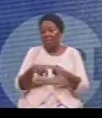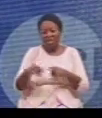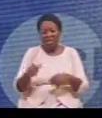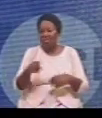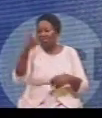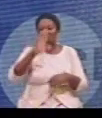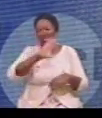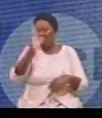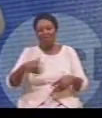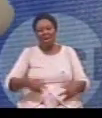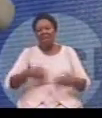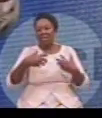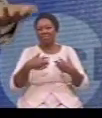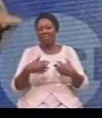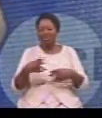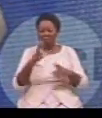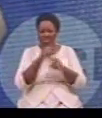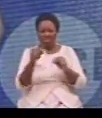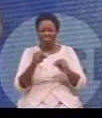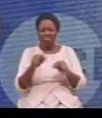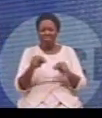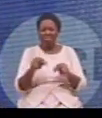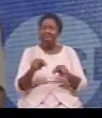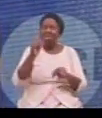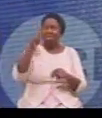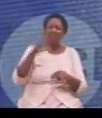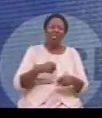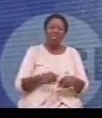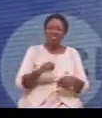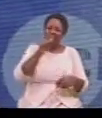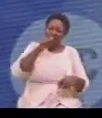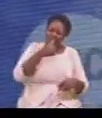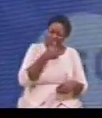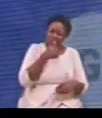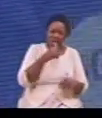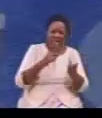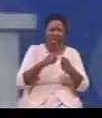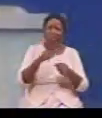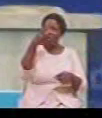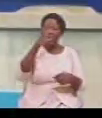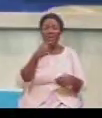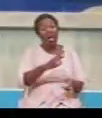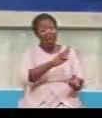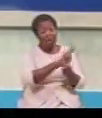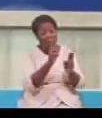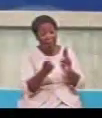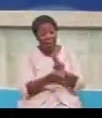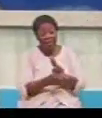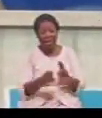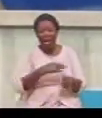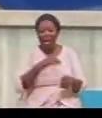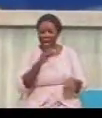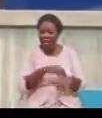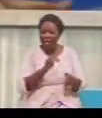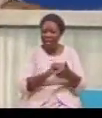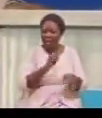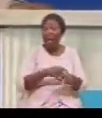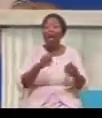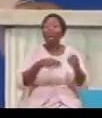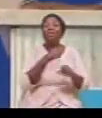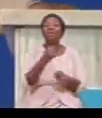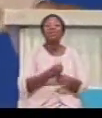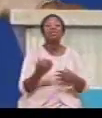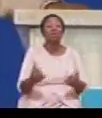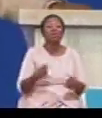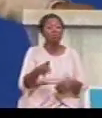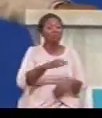angry? No. It's long suffering. He said, repent. And that time, how many years now,